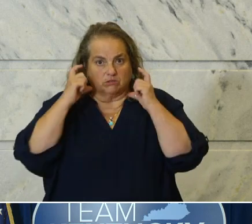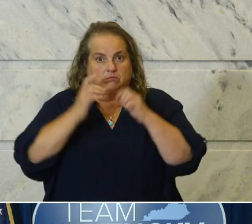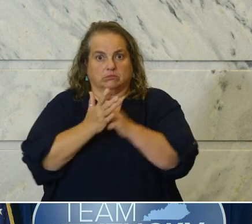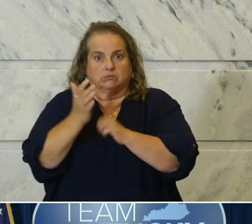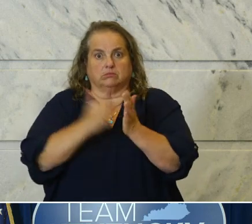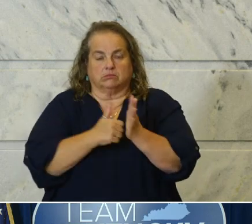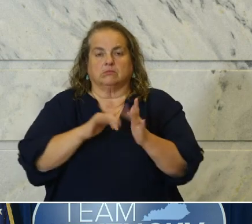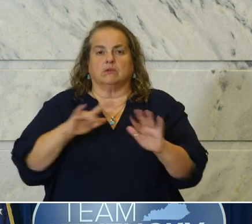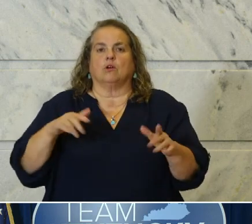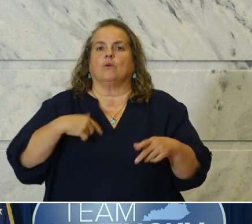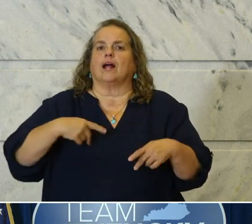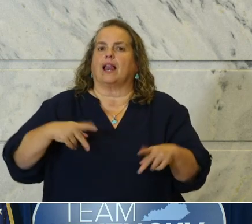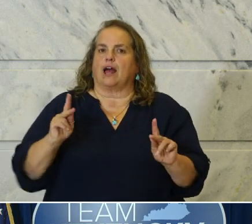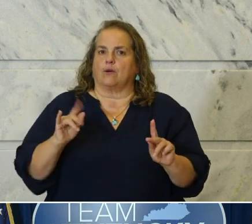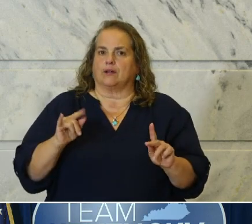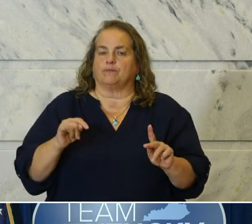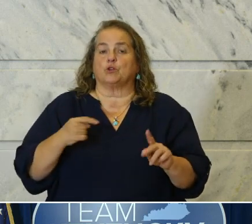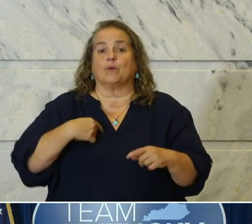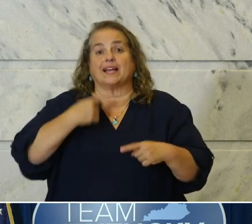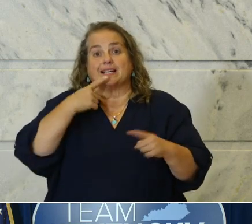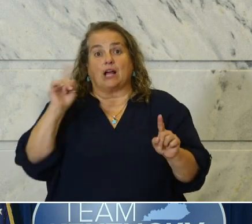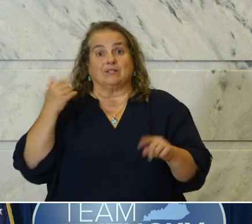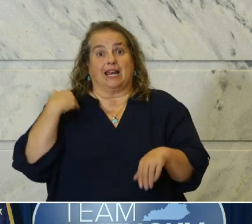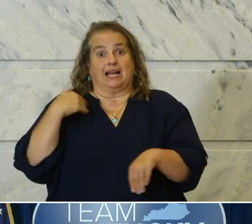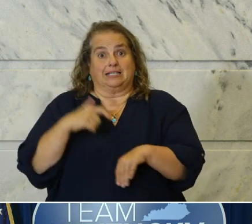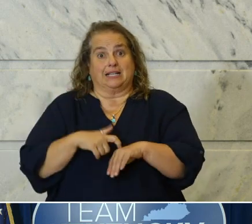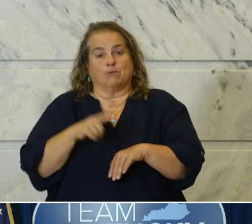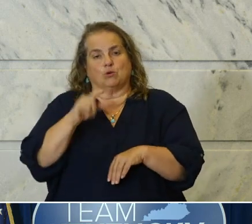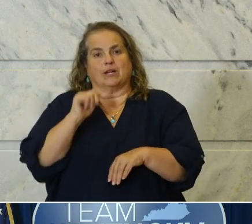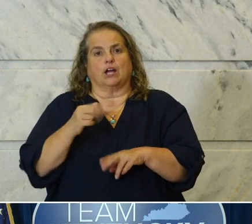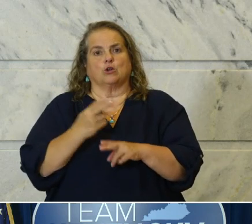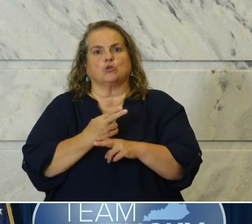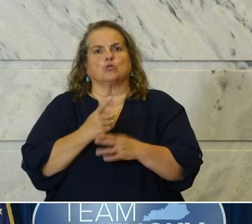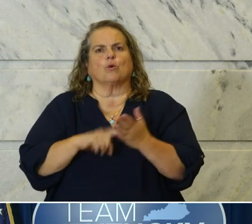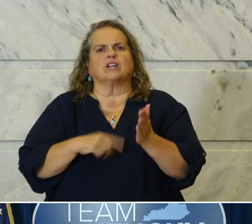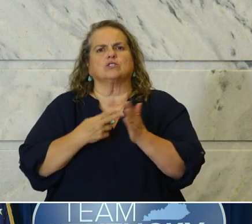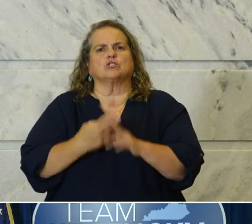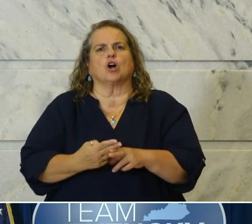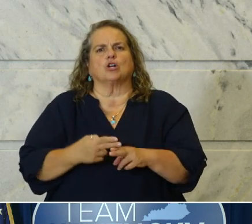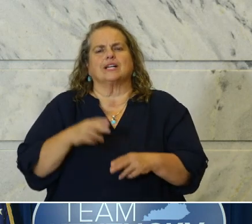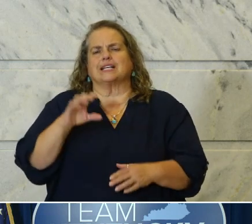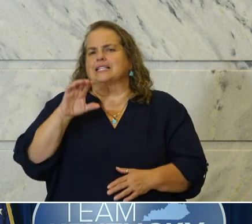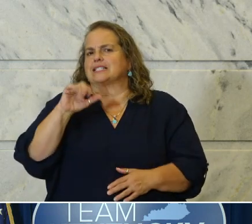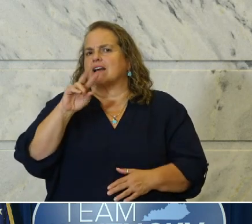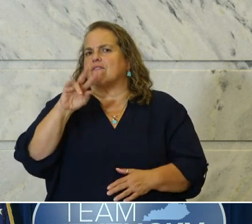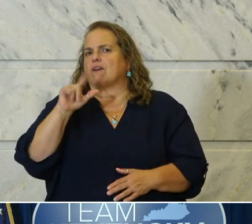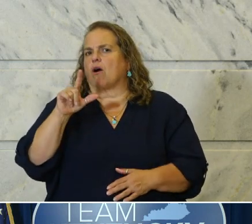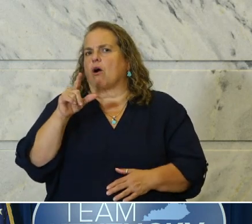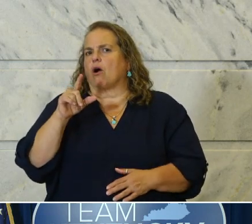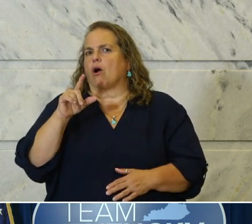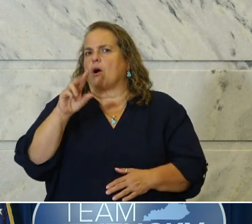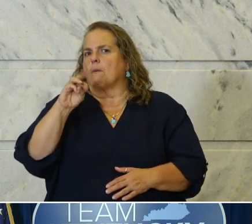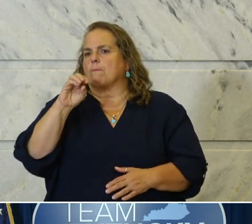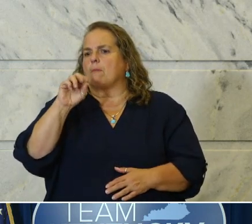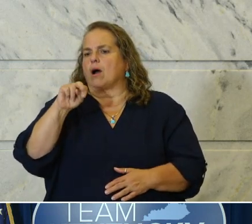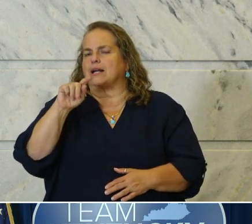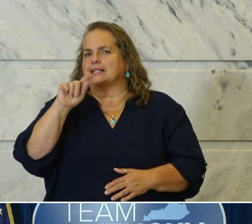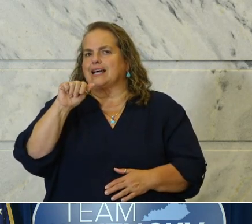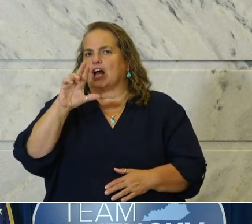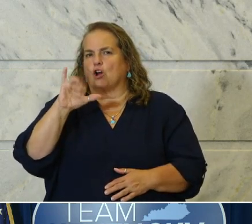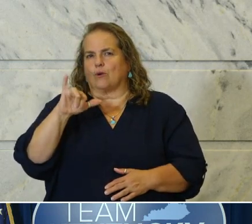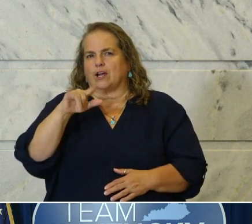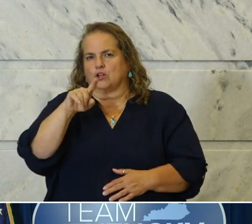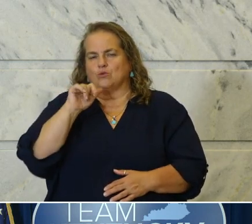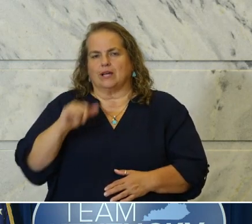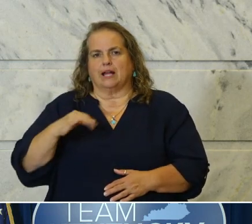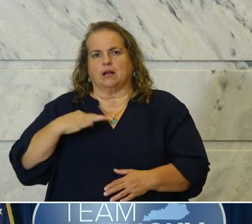allow then, we announced last time that you can use what's called a civil monetary penalty. You apply to the Office of Inspector General, the